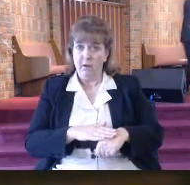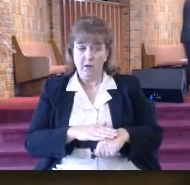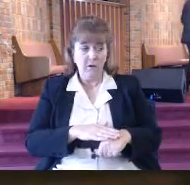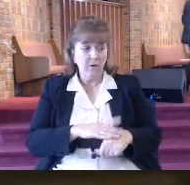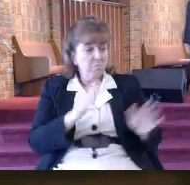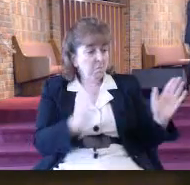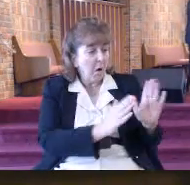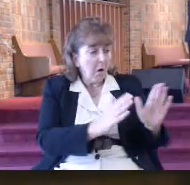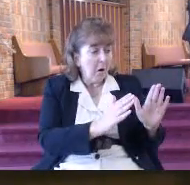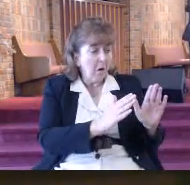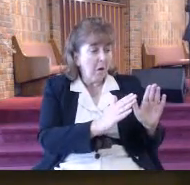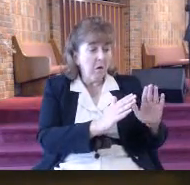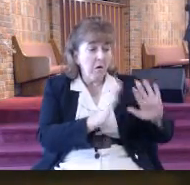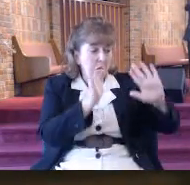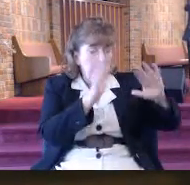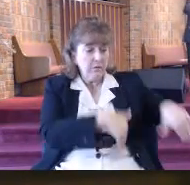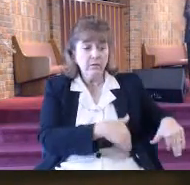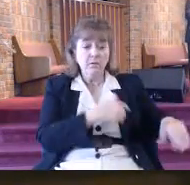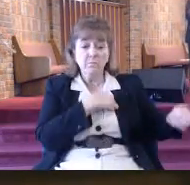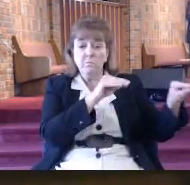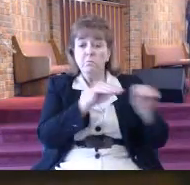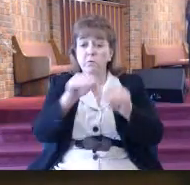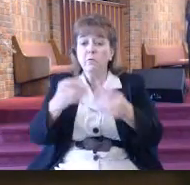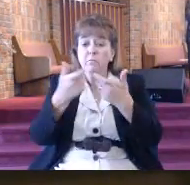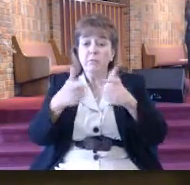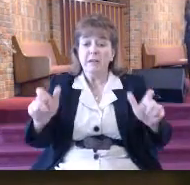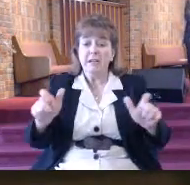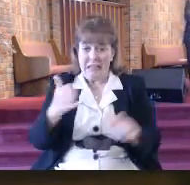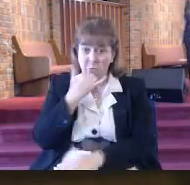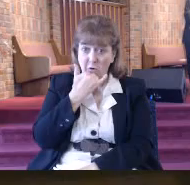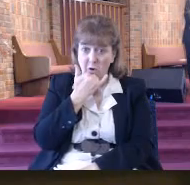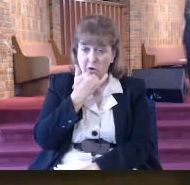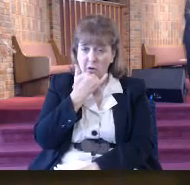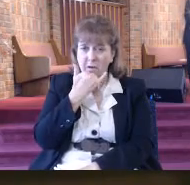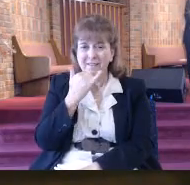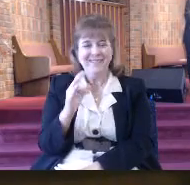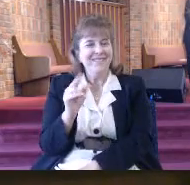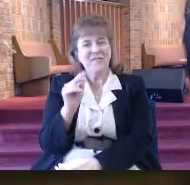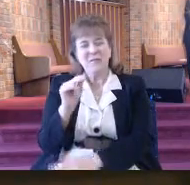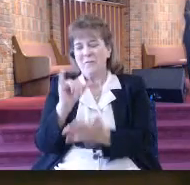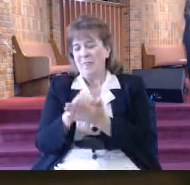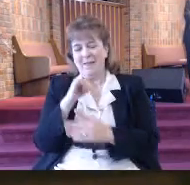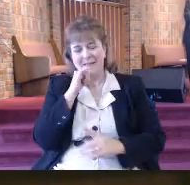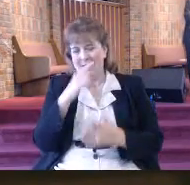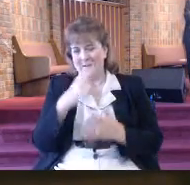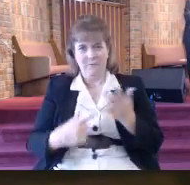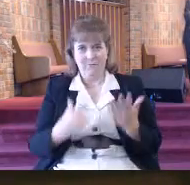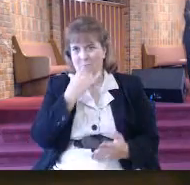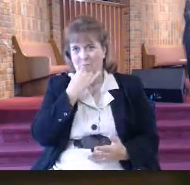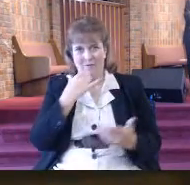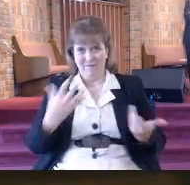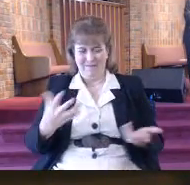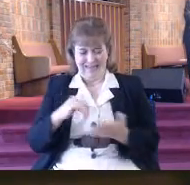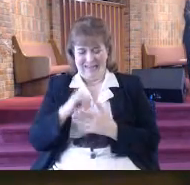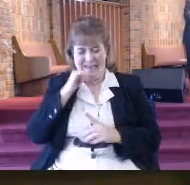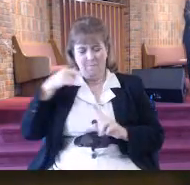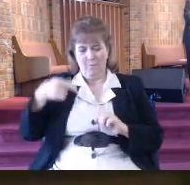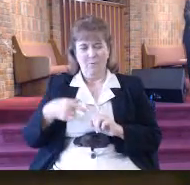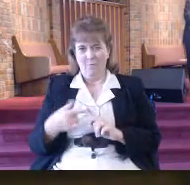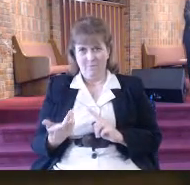what is smaller and going to what is bigger? No, again, that's not the issue.